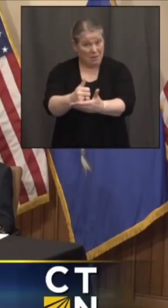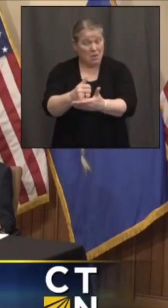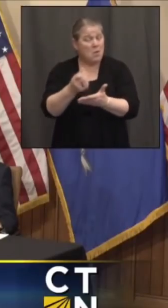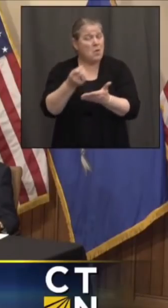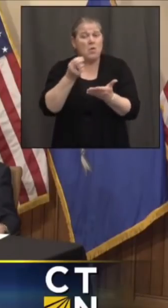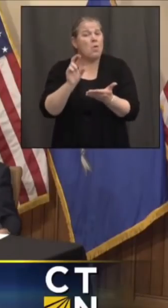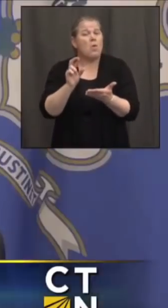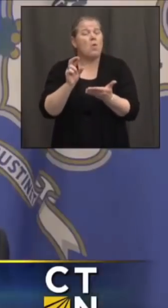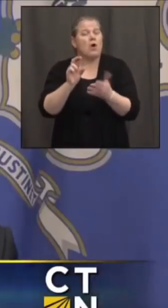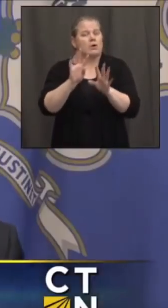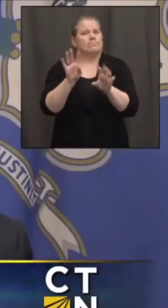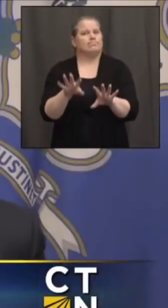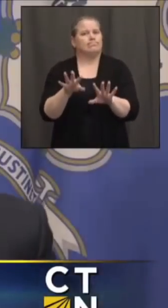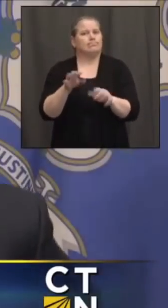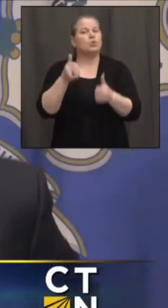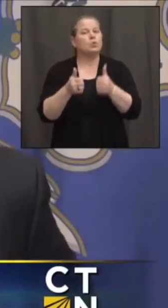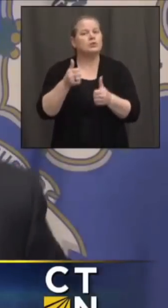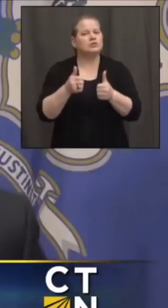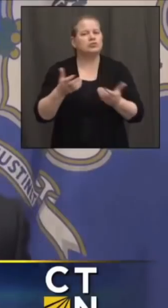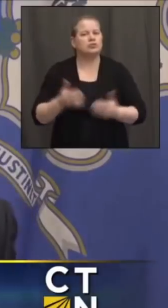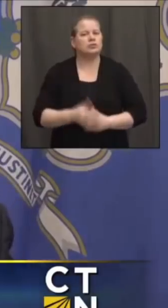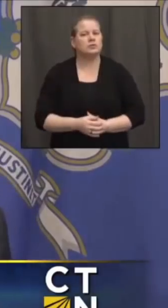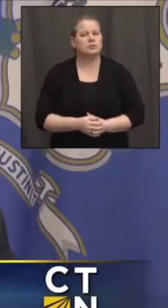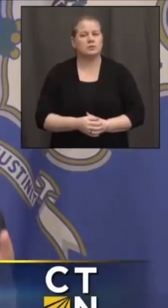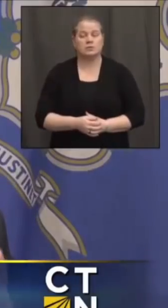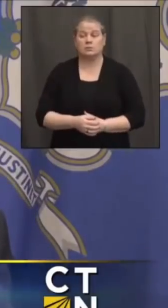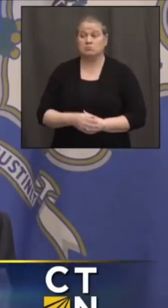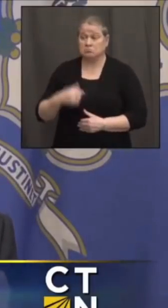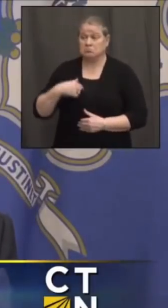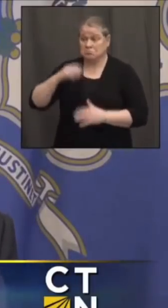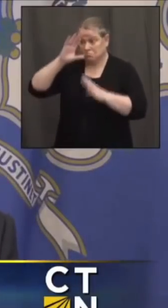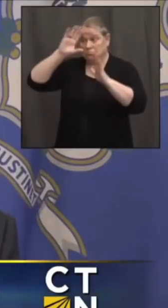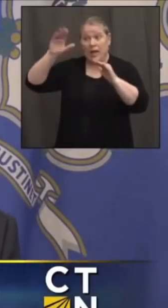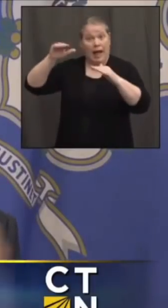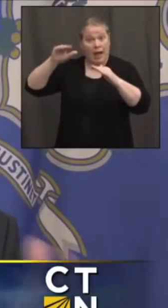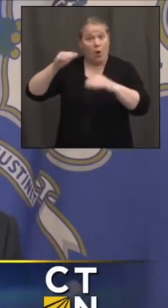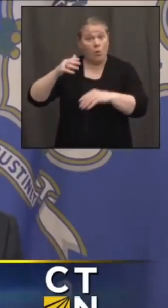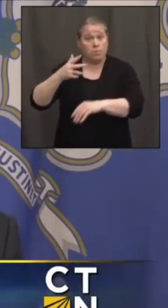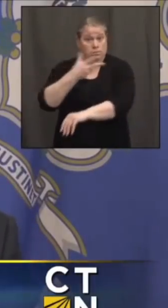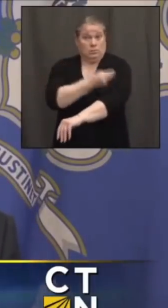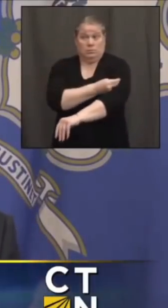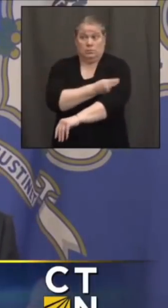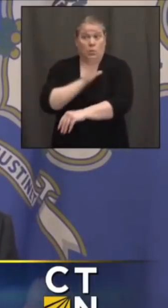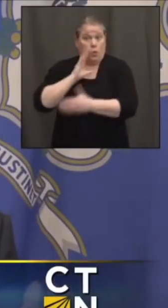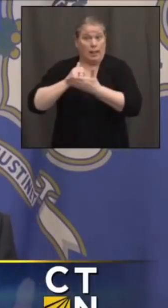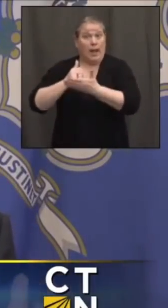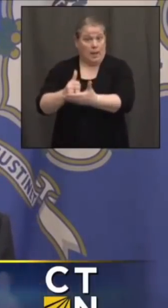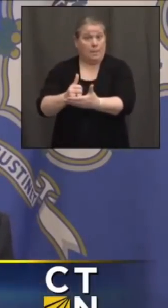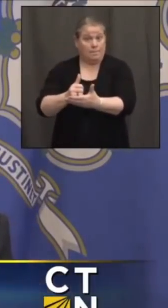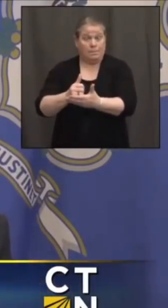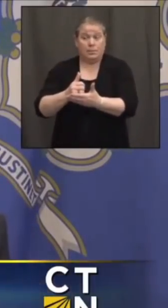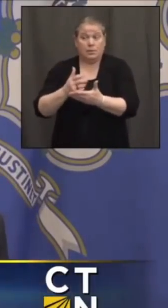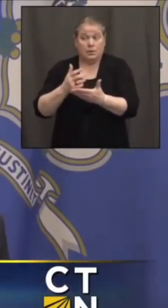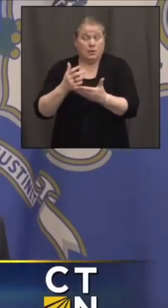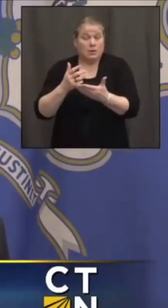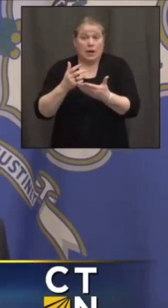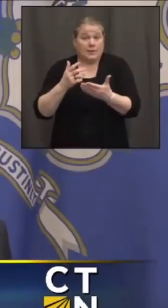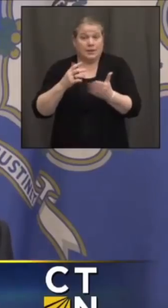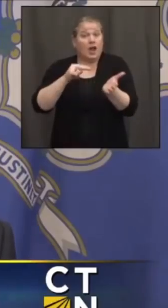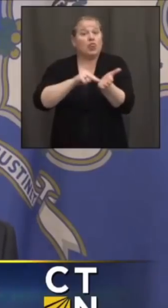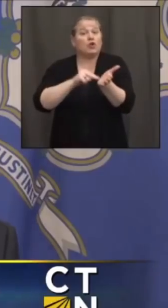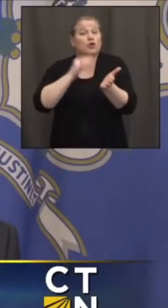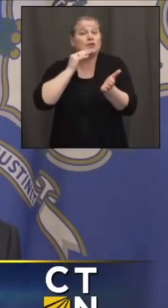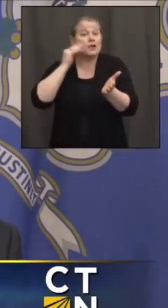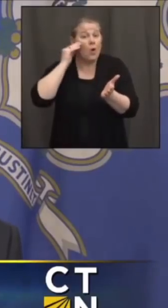yet? I hope so, Pete. I mean, first of all, with everybody vaccinated in the nursing homes, you